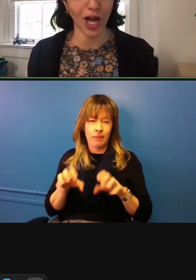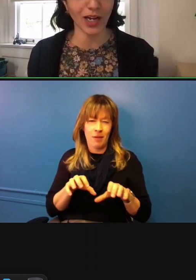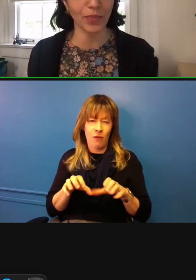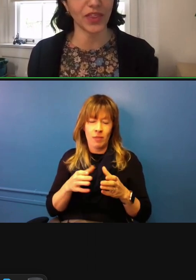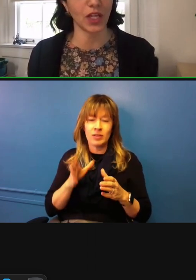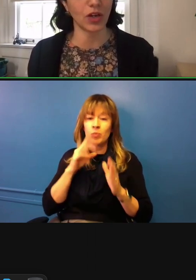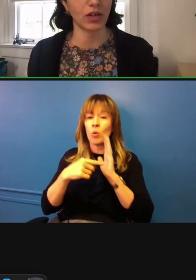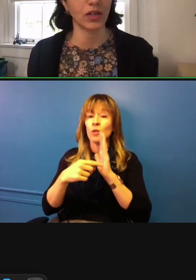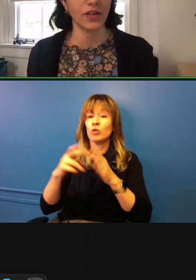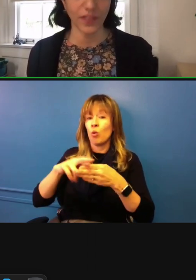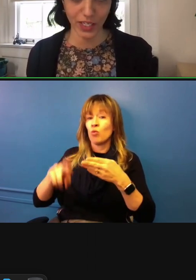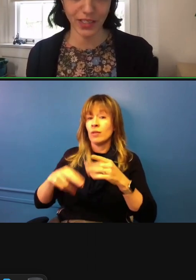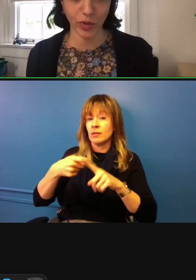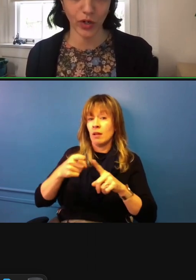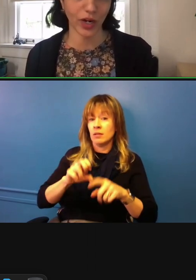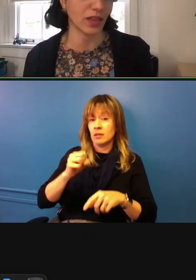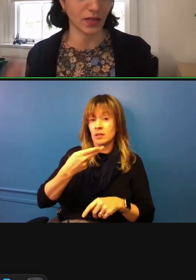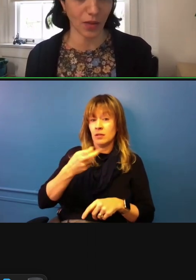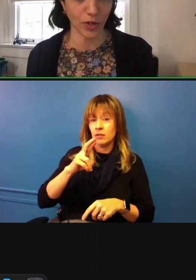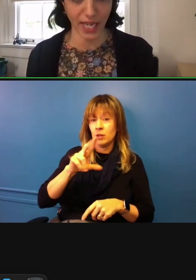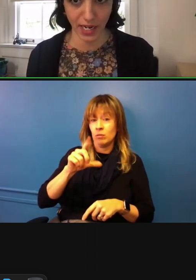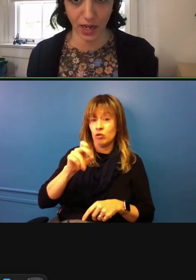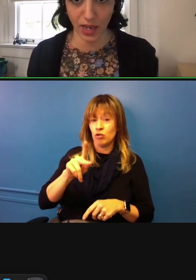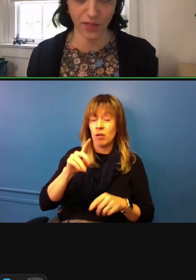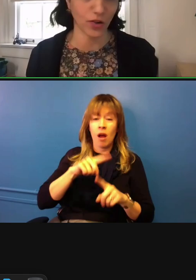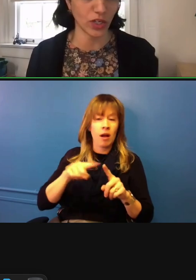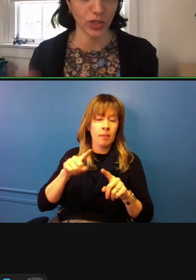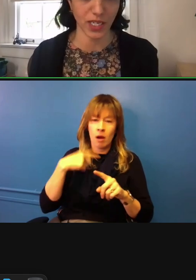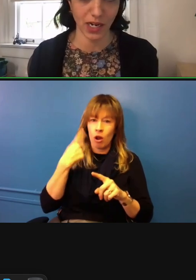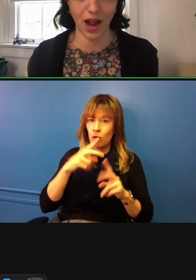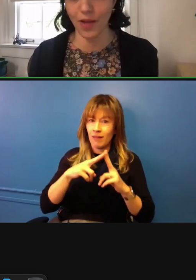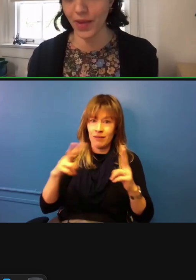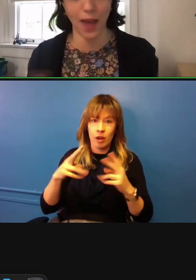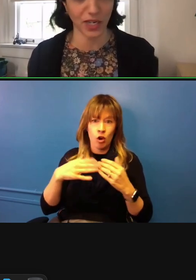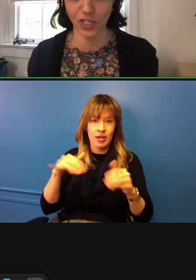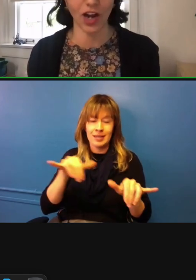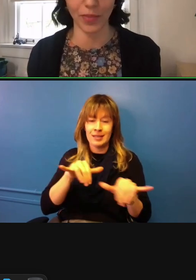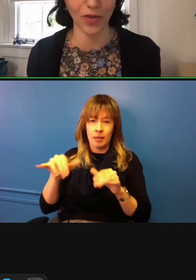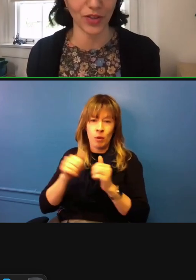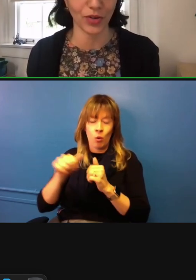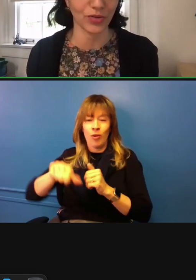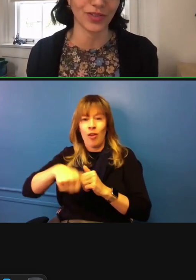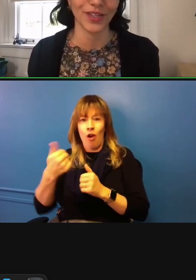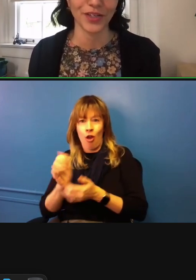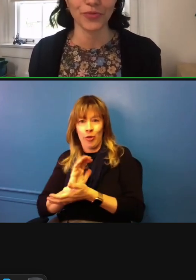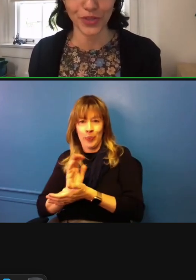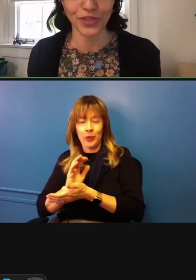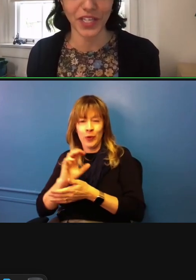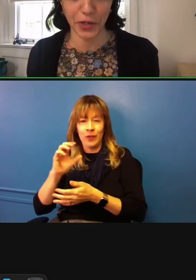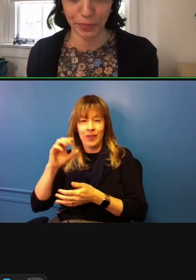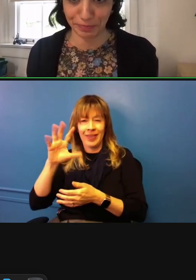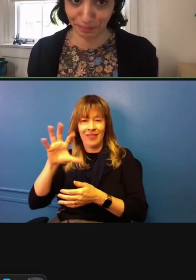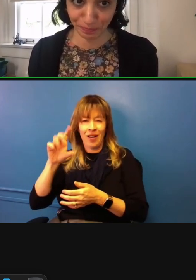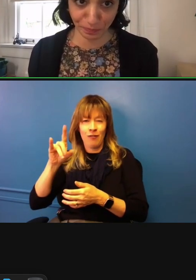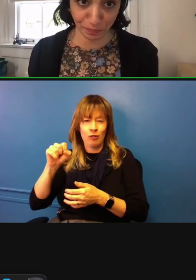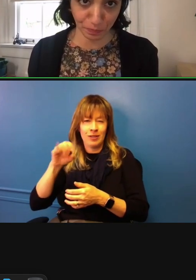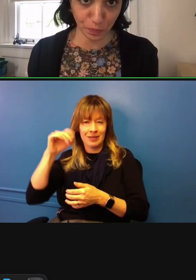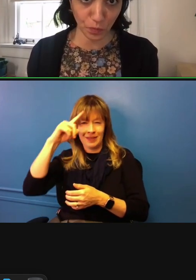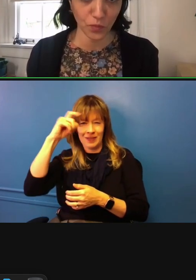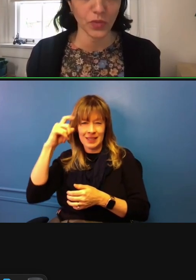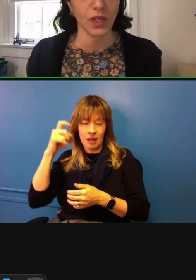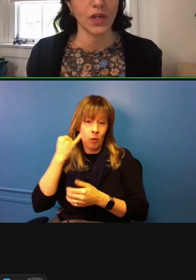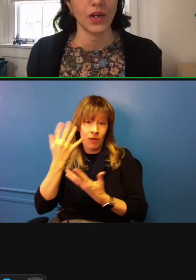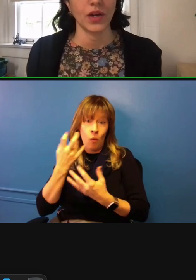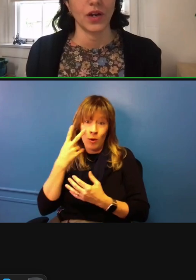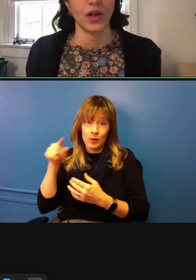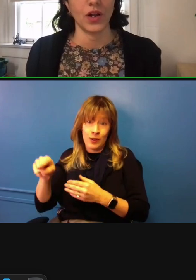from Sherlock, but they look very similar in the summer data. And if you're interested, I'm happy to talk about those results later.